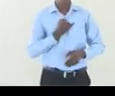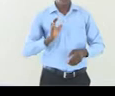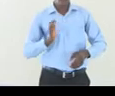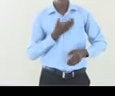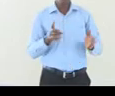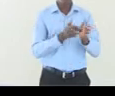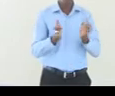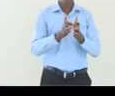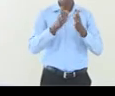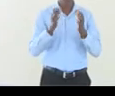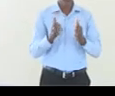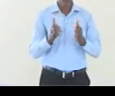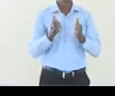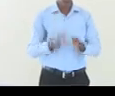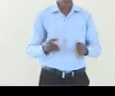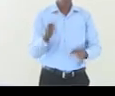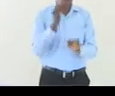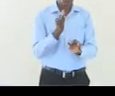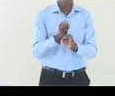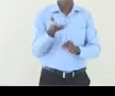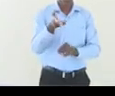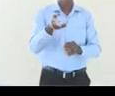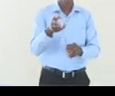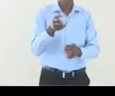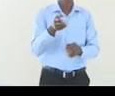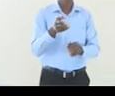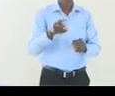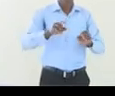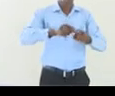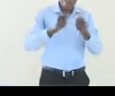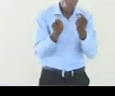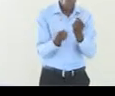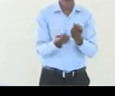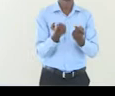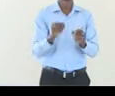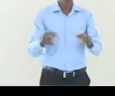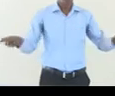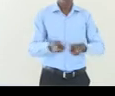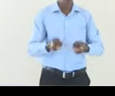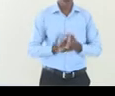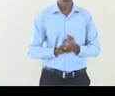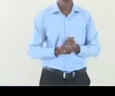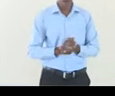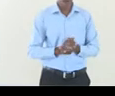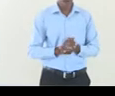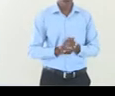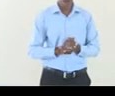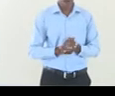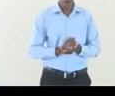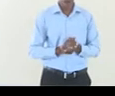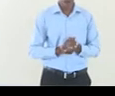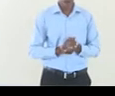that there are value scales. There is a hierarchy of values. Hierarchy of values.